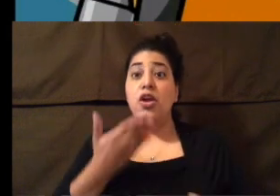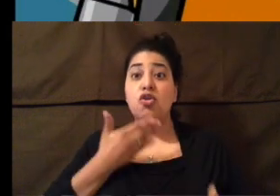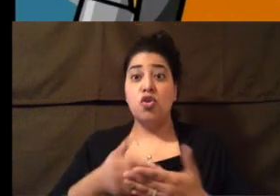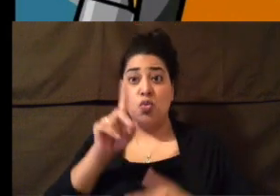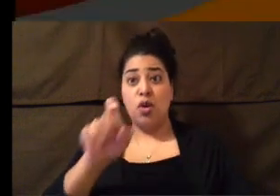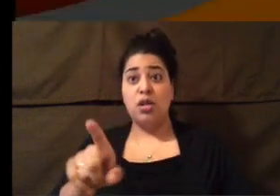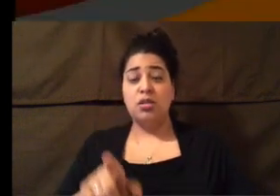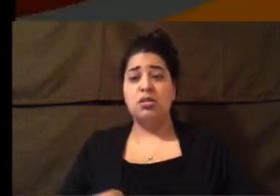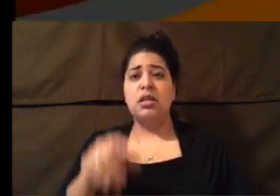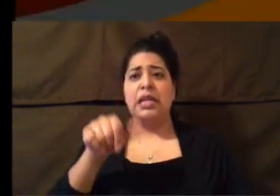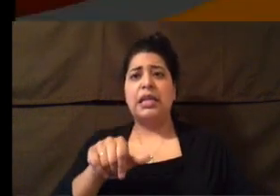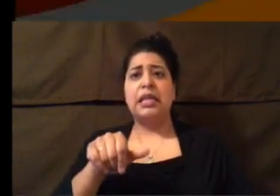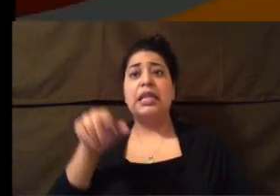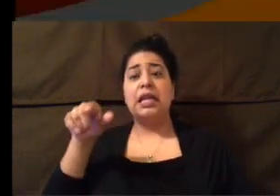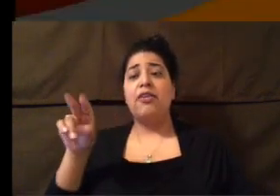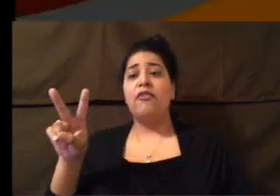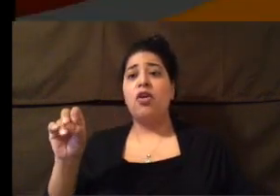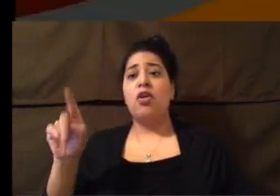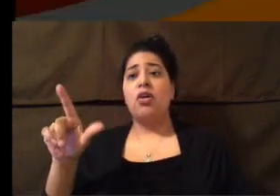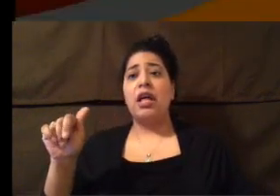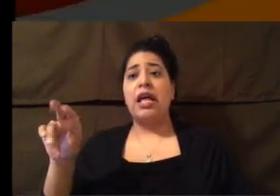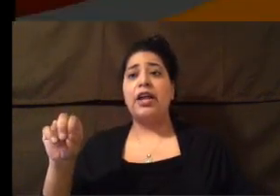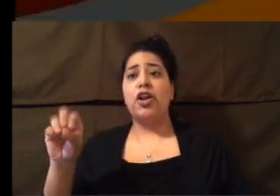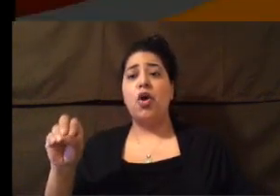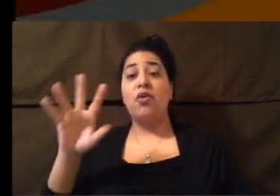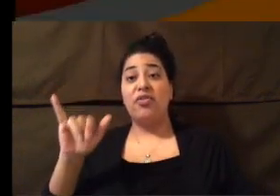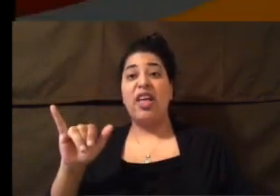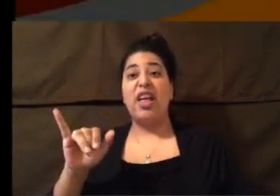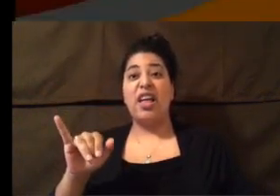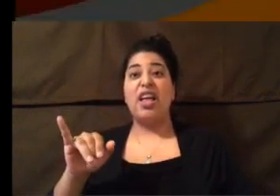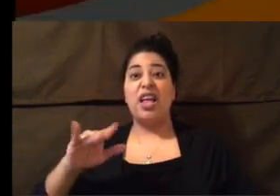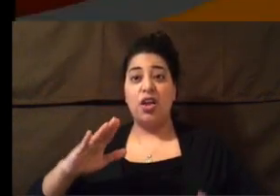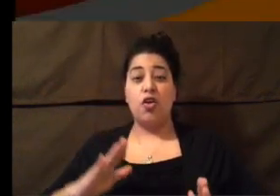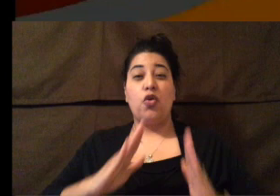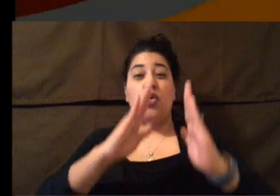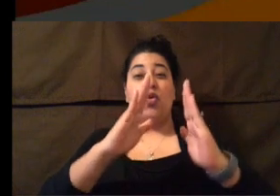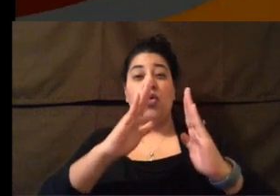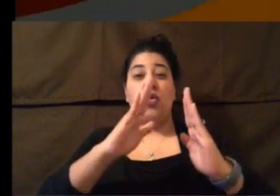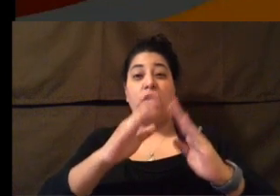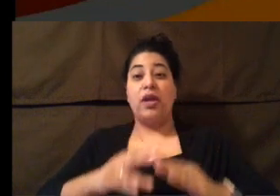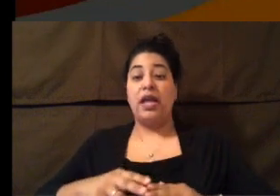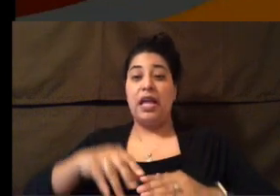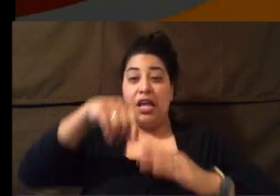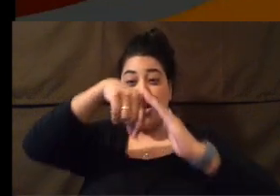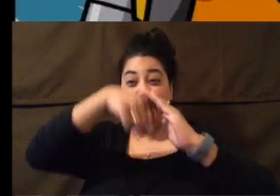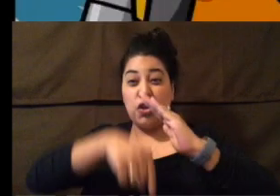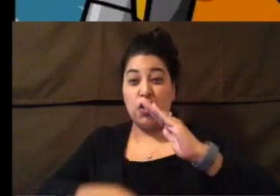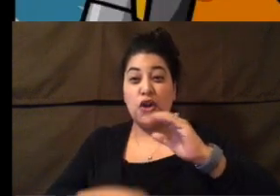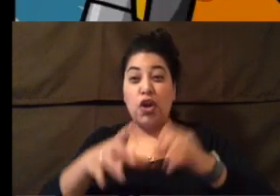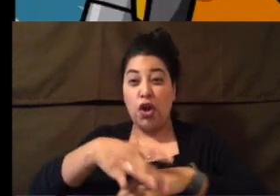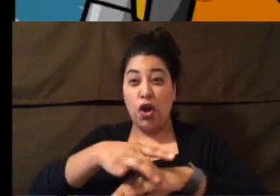question. Volcanoes are openings in the ground that release energy from deep inside the planet.